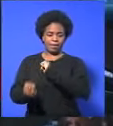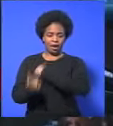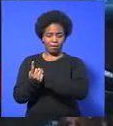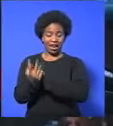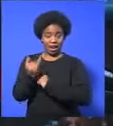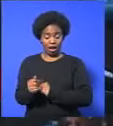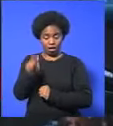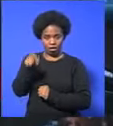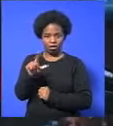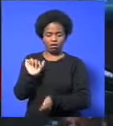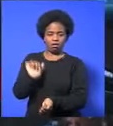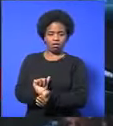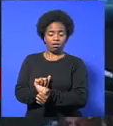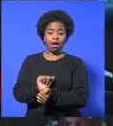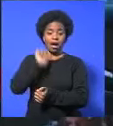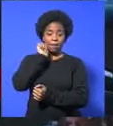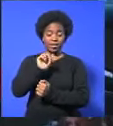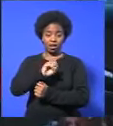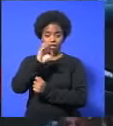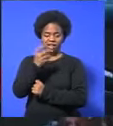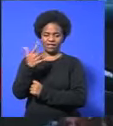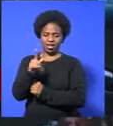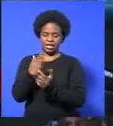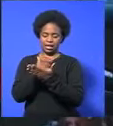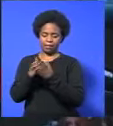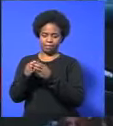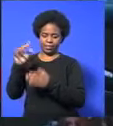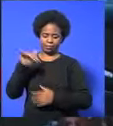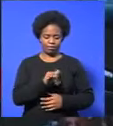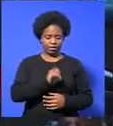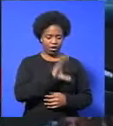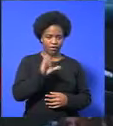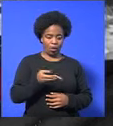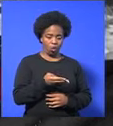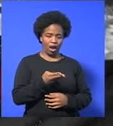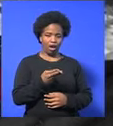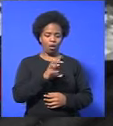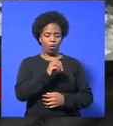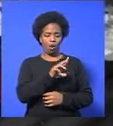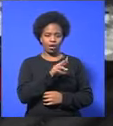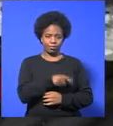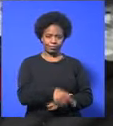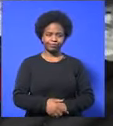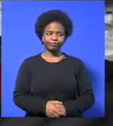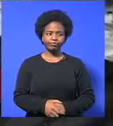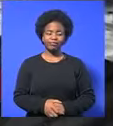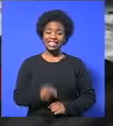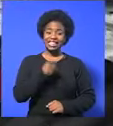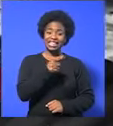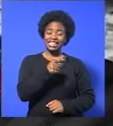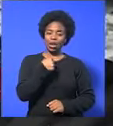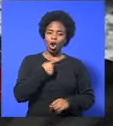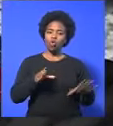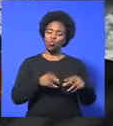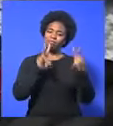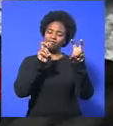arrested. Malungelo Boy was at the airport when some of the young teachers came home. Leanne had left the country as part of a